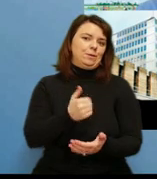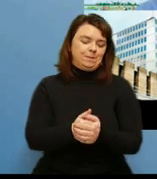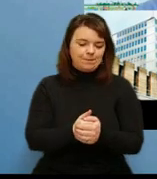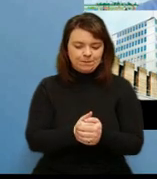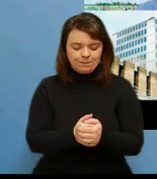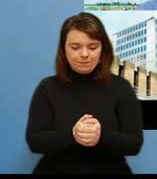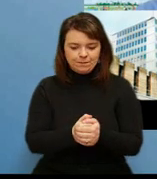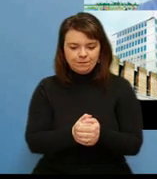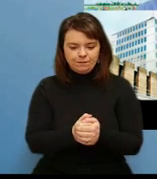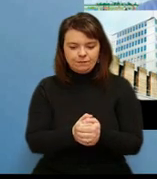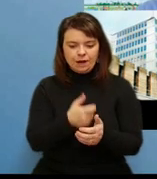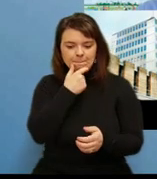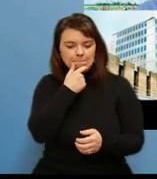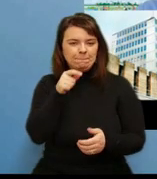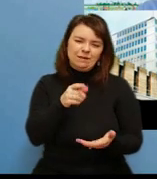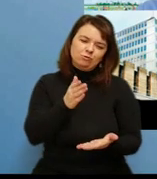Okay,